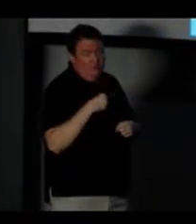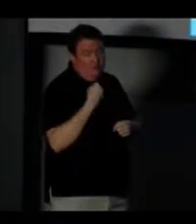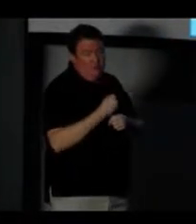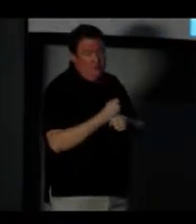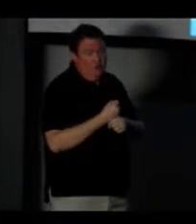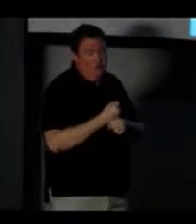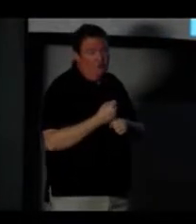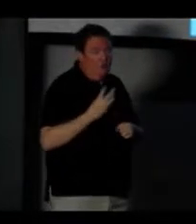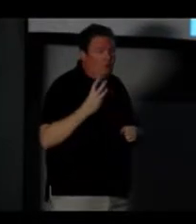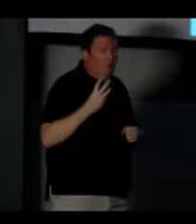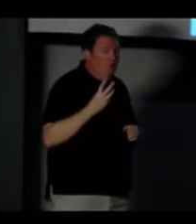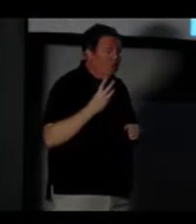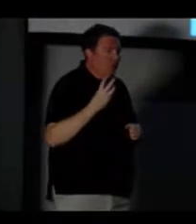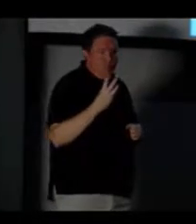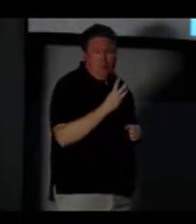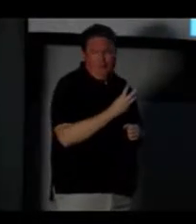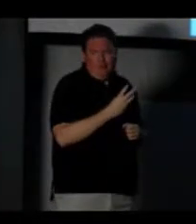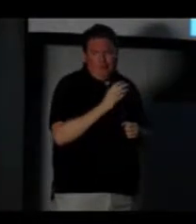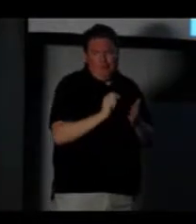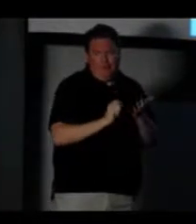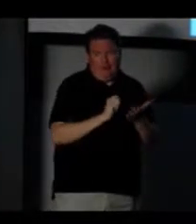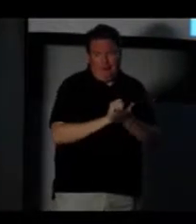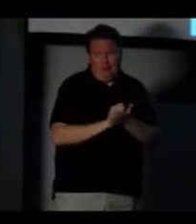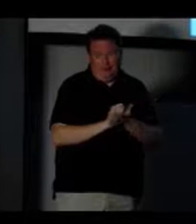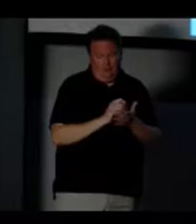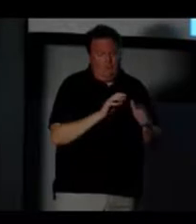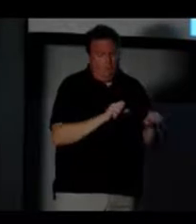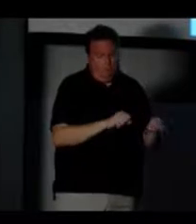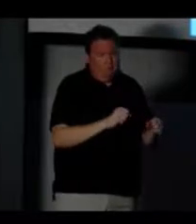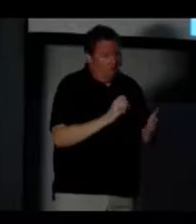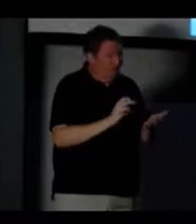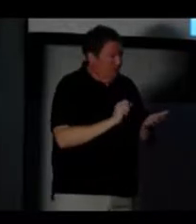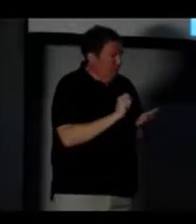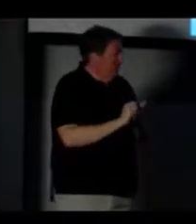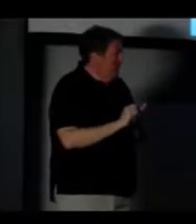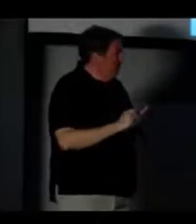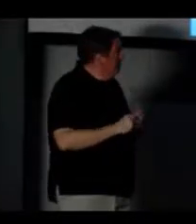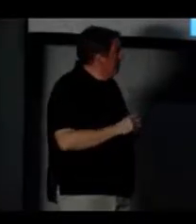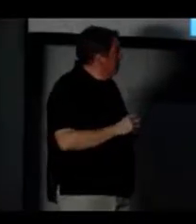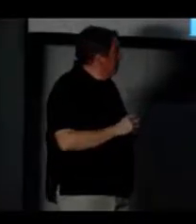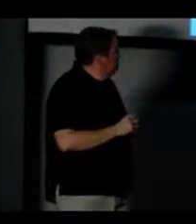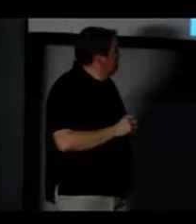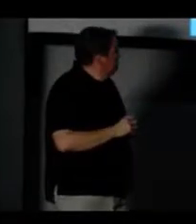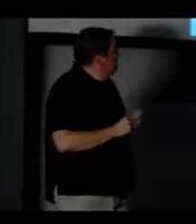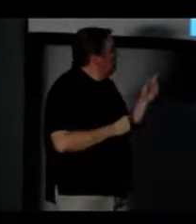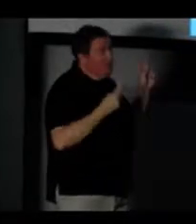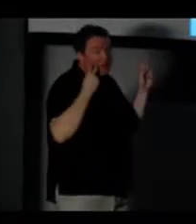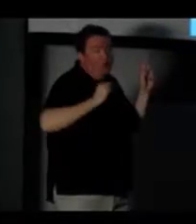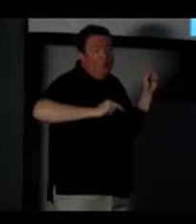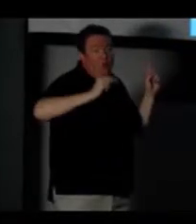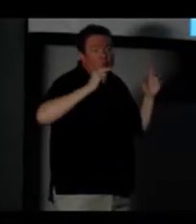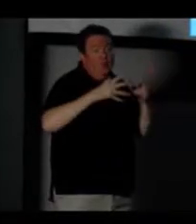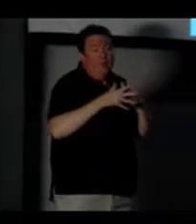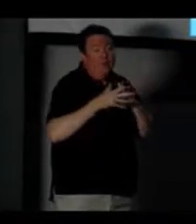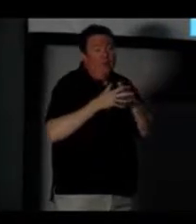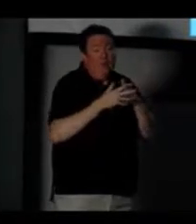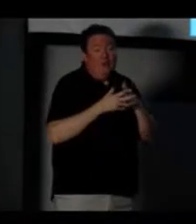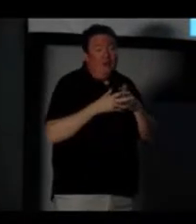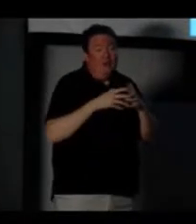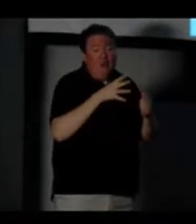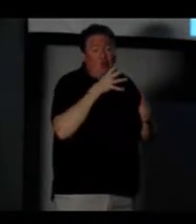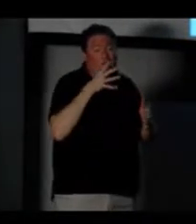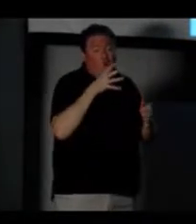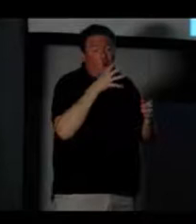Anthropocene period. Many of those areas will be familiar with you. You can see in North America the intense agriculture across the middle of the